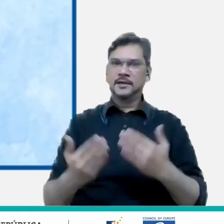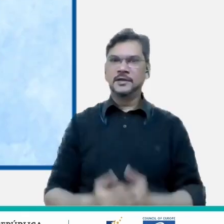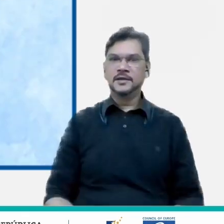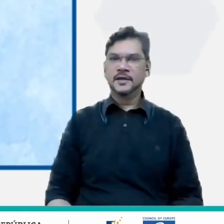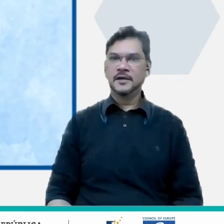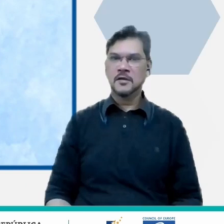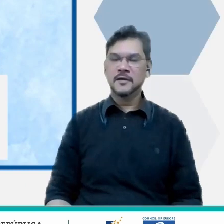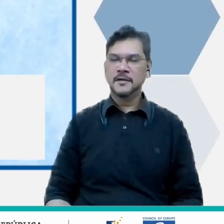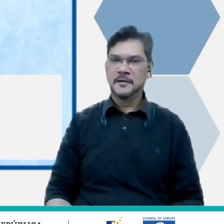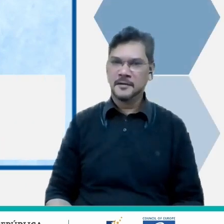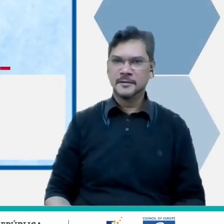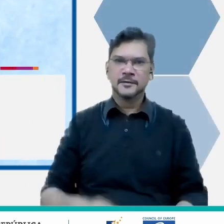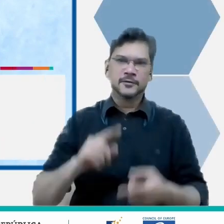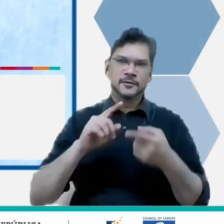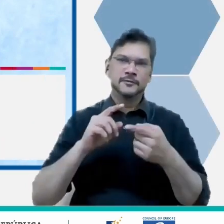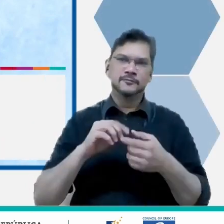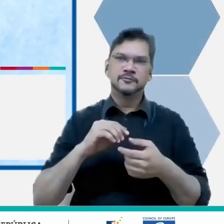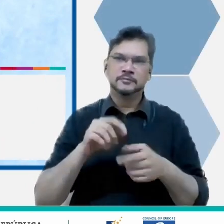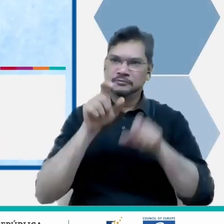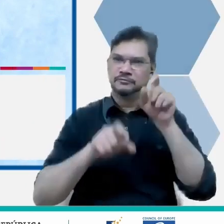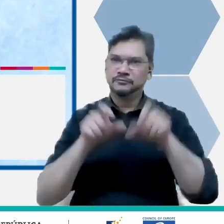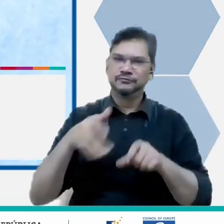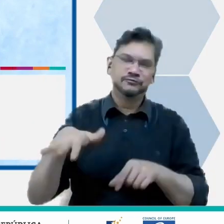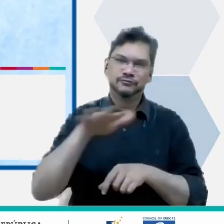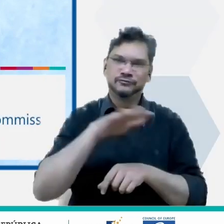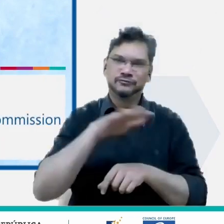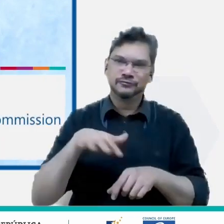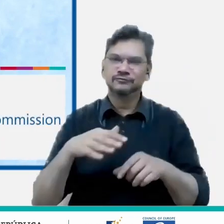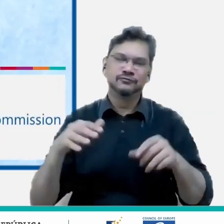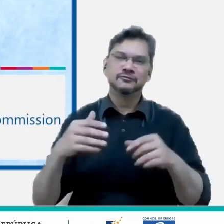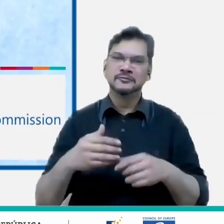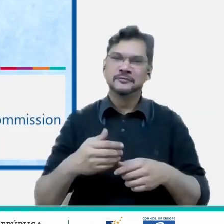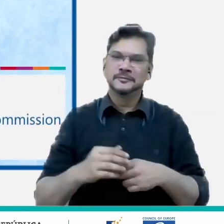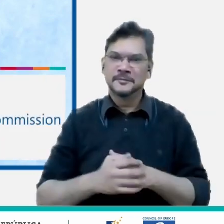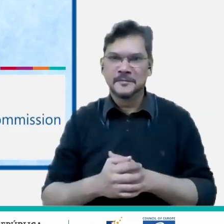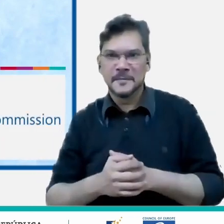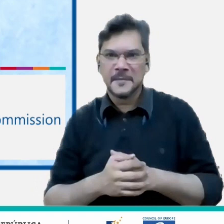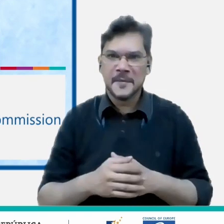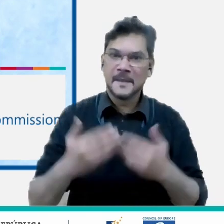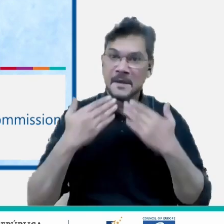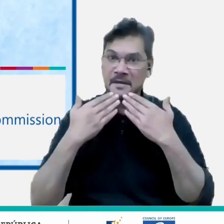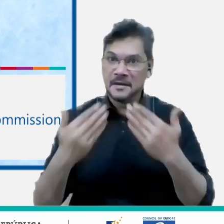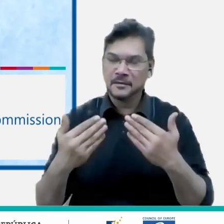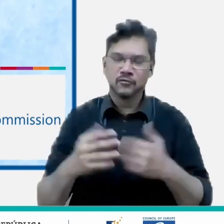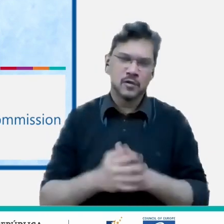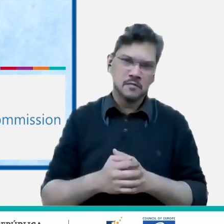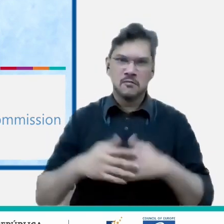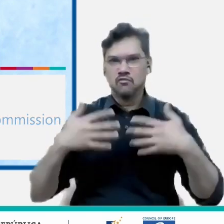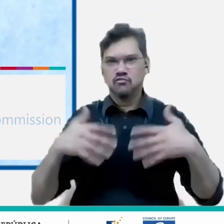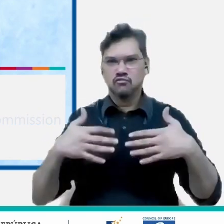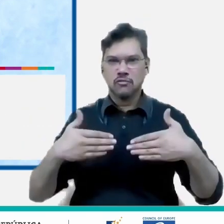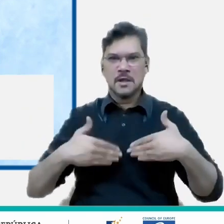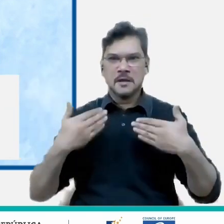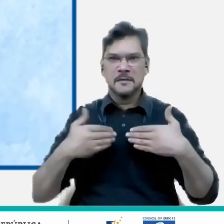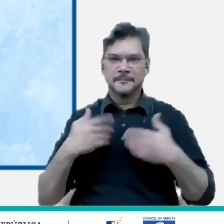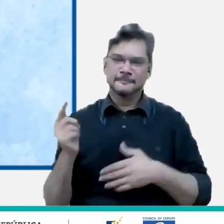co-panelists, colleagues. It's a real honor to be here in this brave new world of virtual panels and hybrid events.